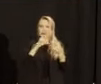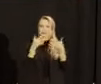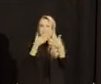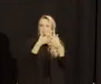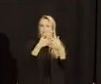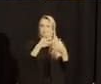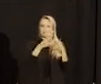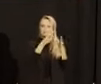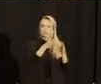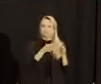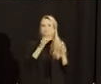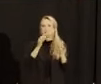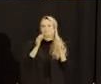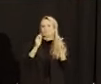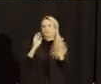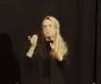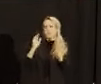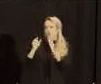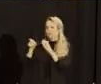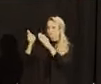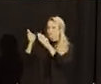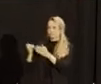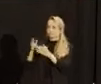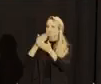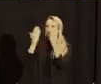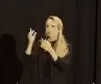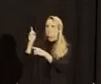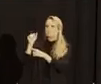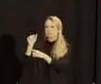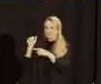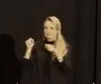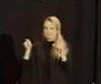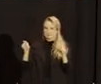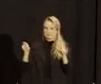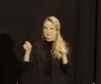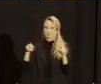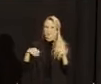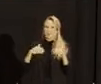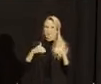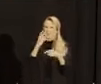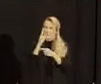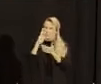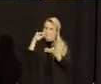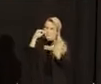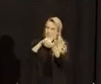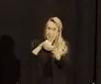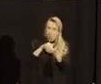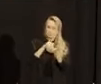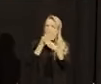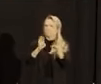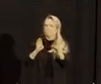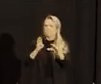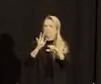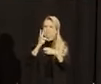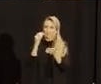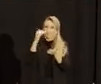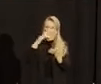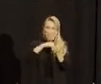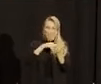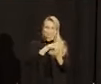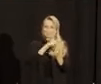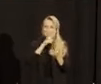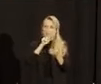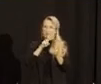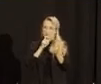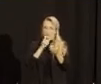a person with a disability. So as you all think about this, what are some changes that need